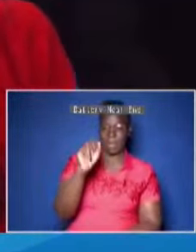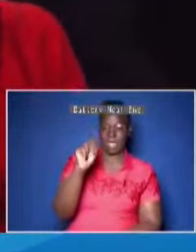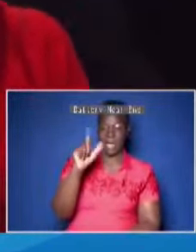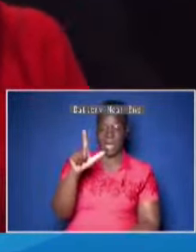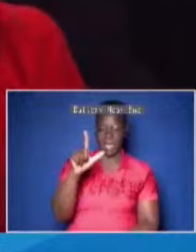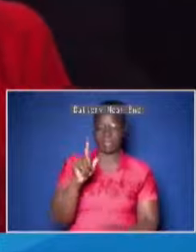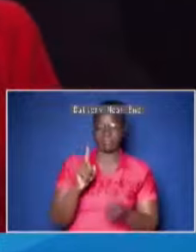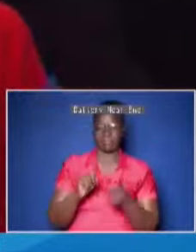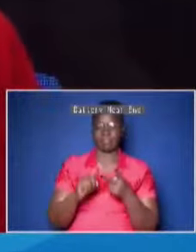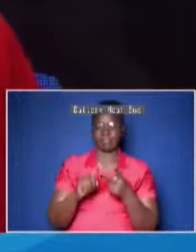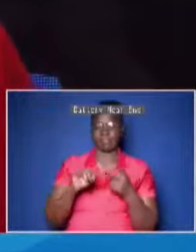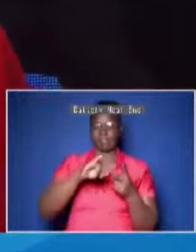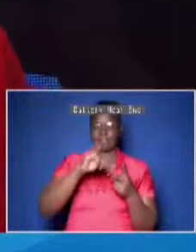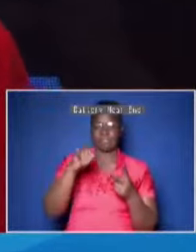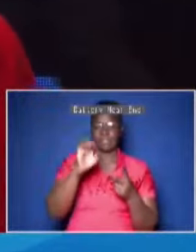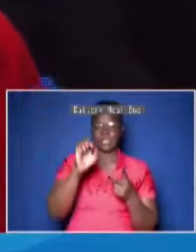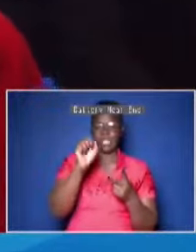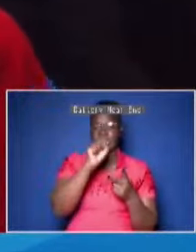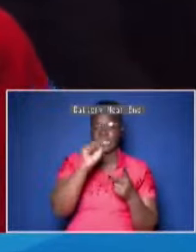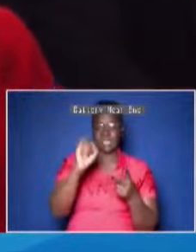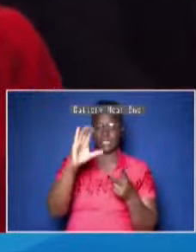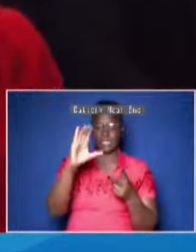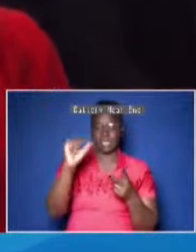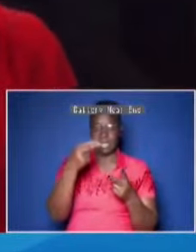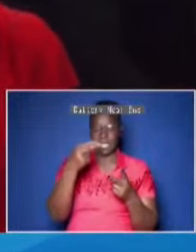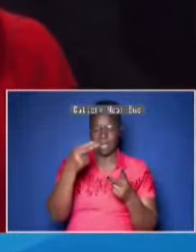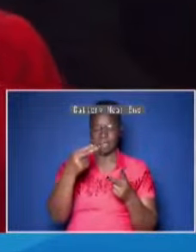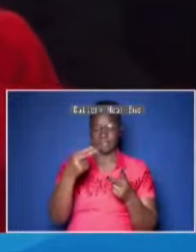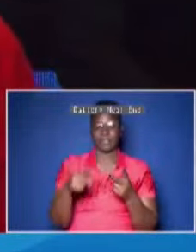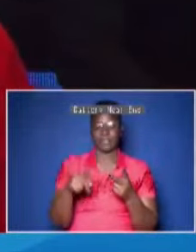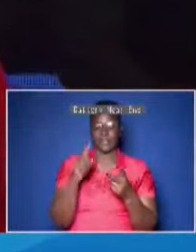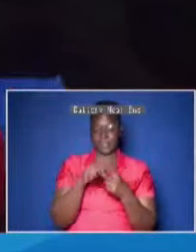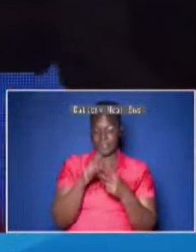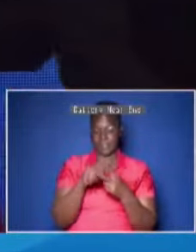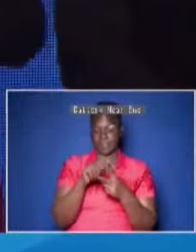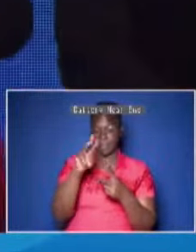Jess Michael got saved in our ministry when he was 12